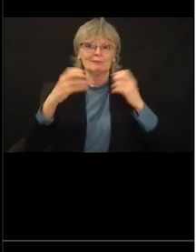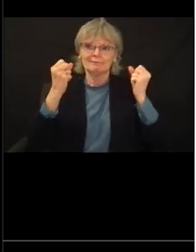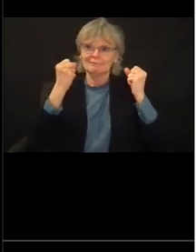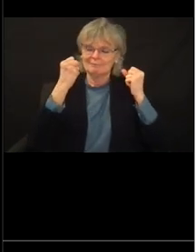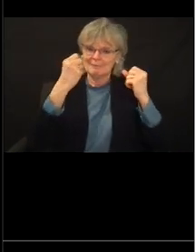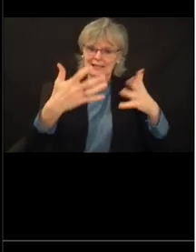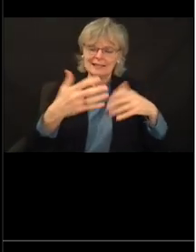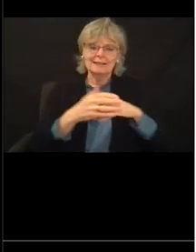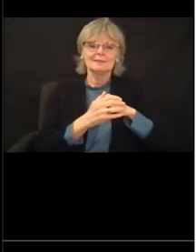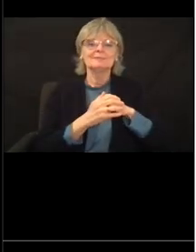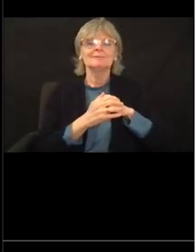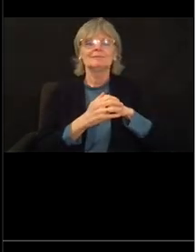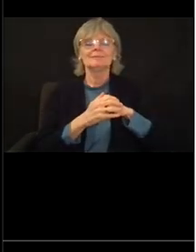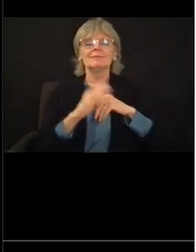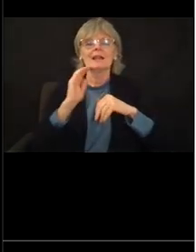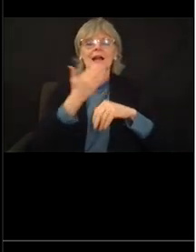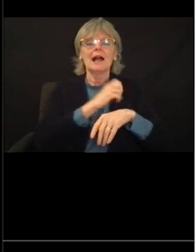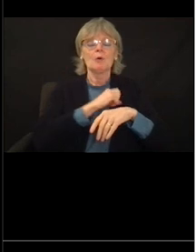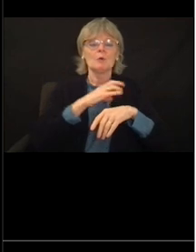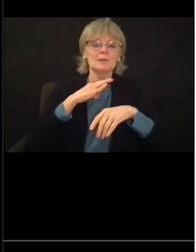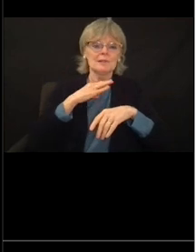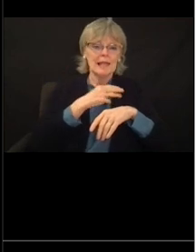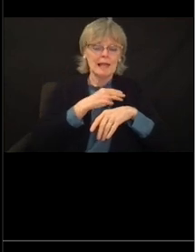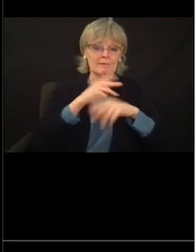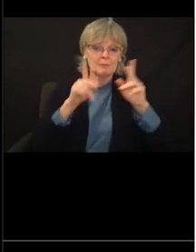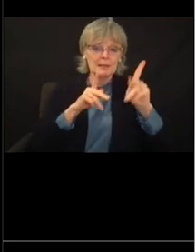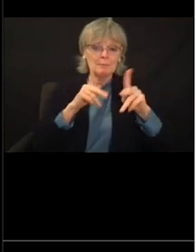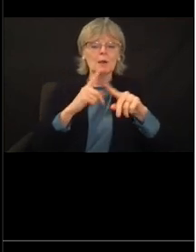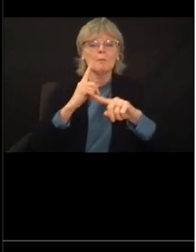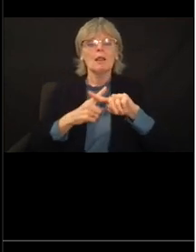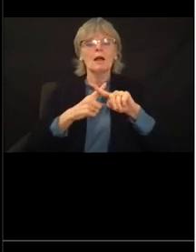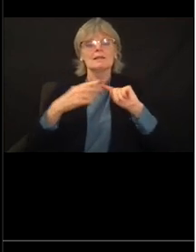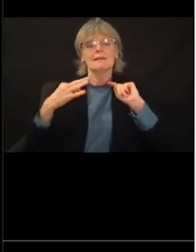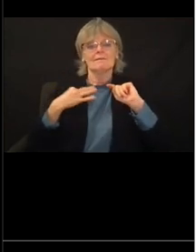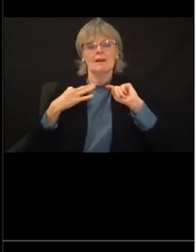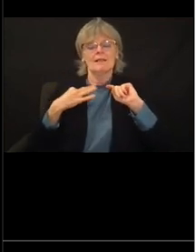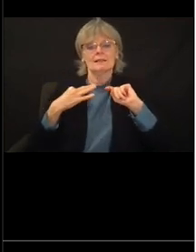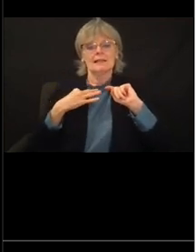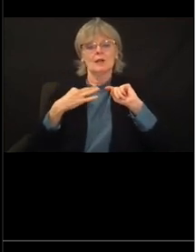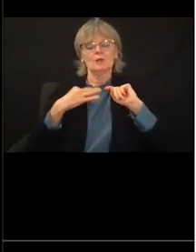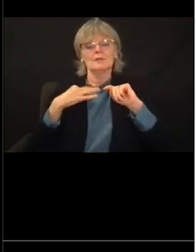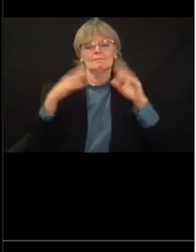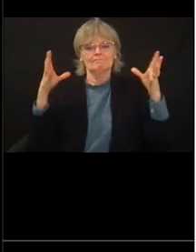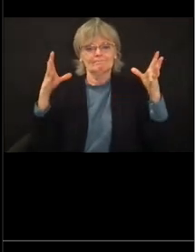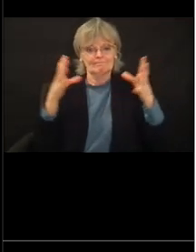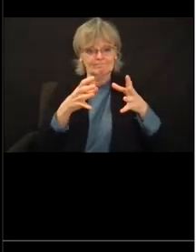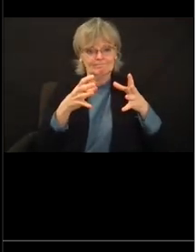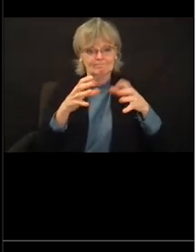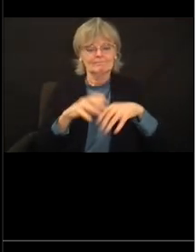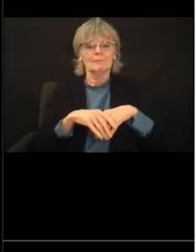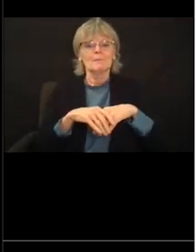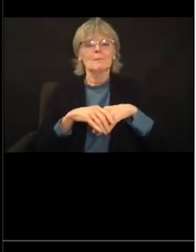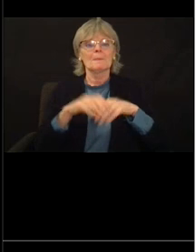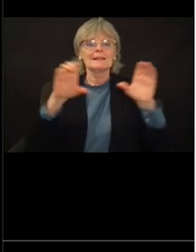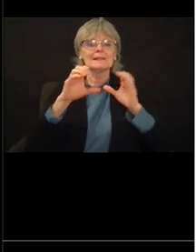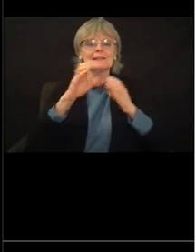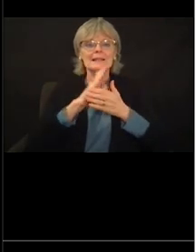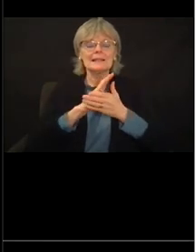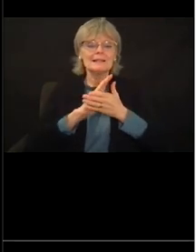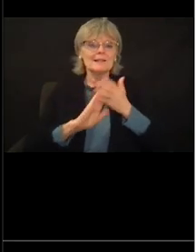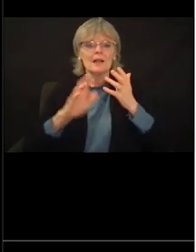had our staff members and we had a group of volunteers who got together, did some super heavy